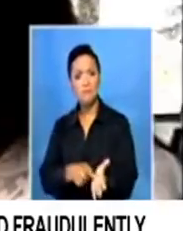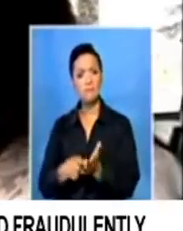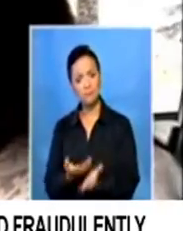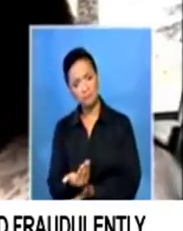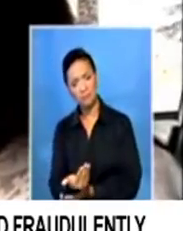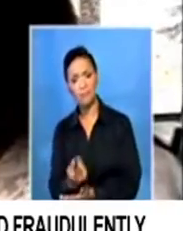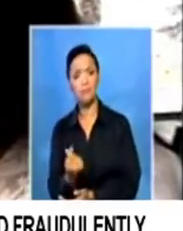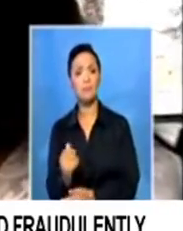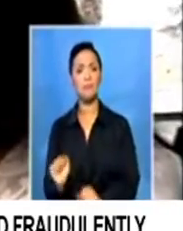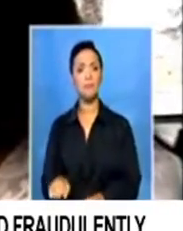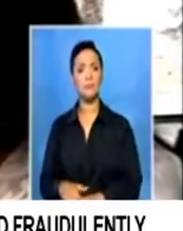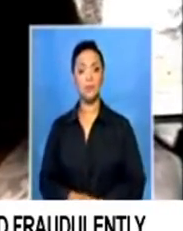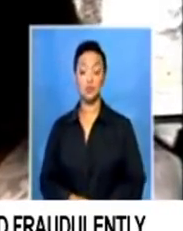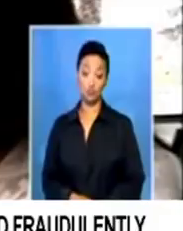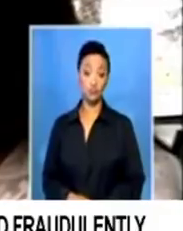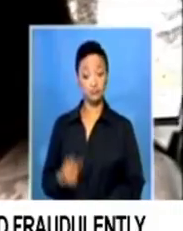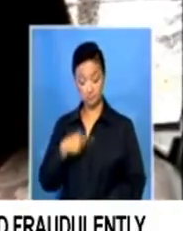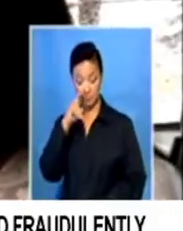demanded.